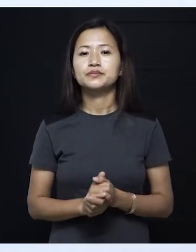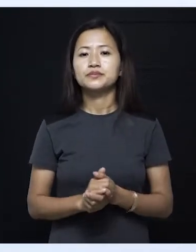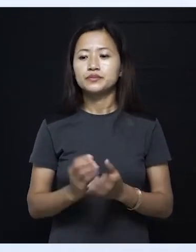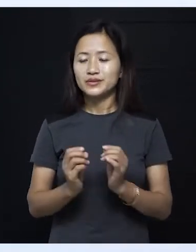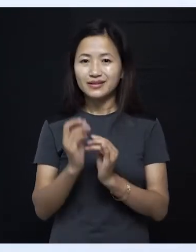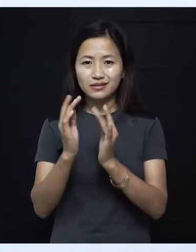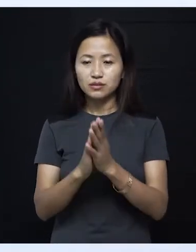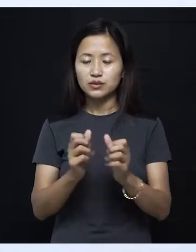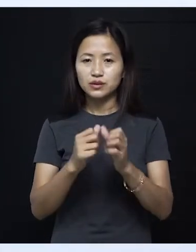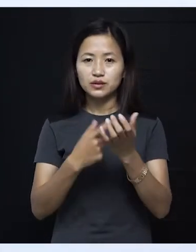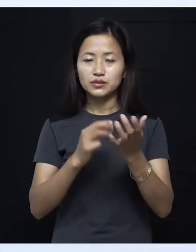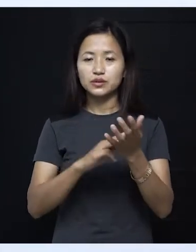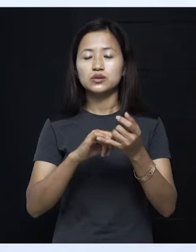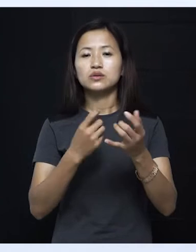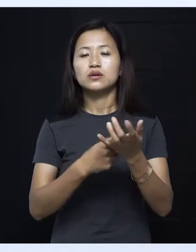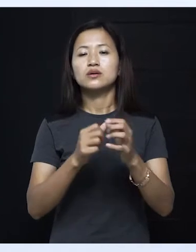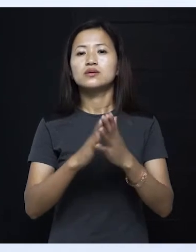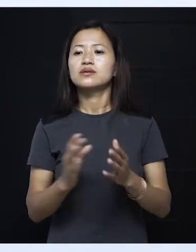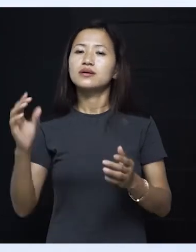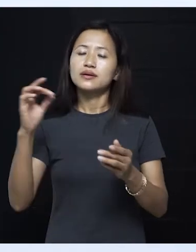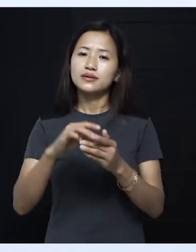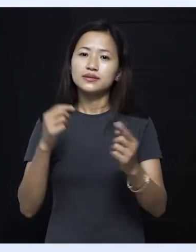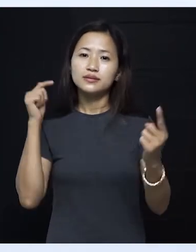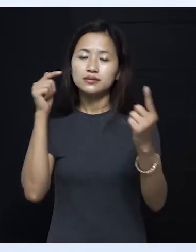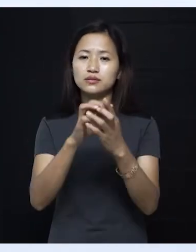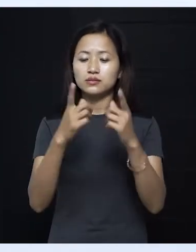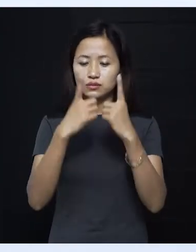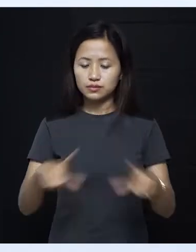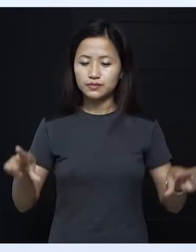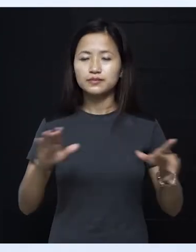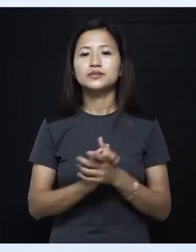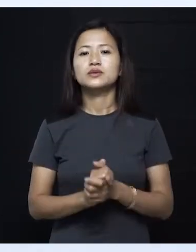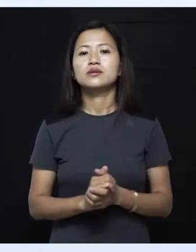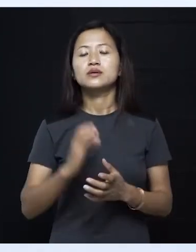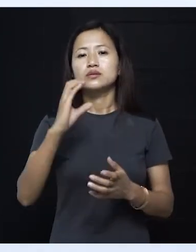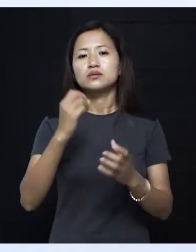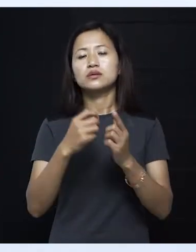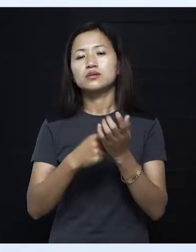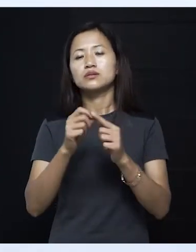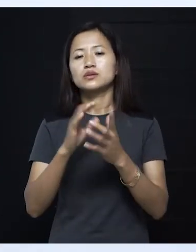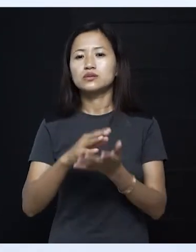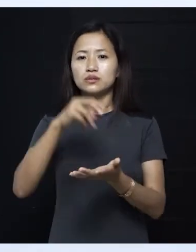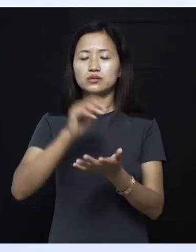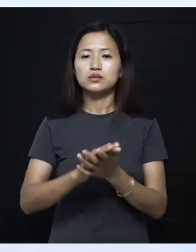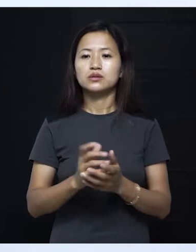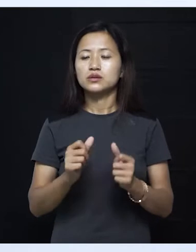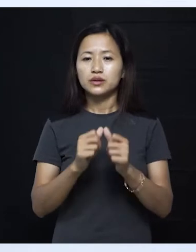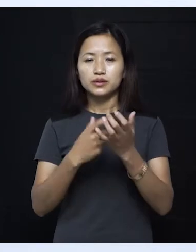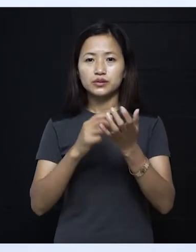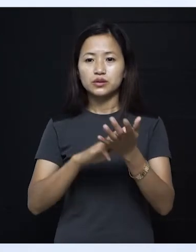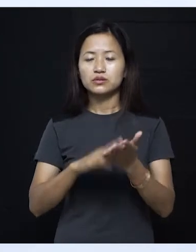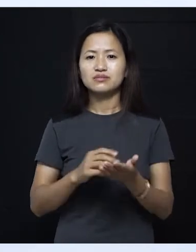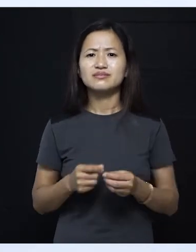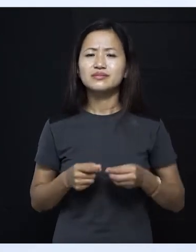crop insurance to protect the farmers against losses. Okay, crop insurance were also given. Now when we